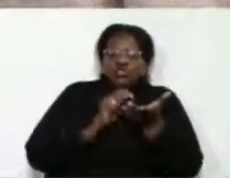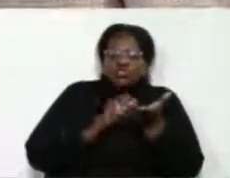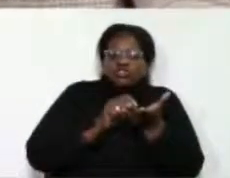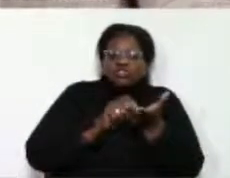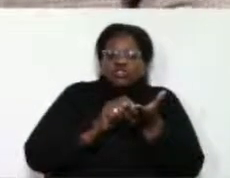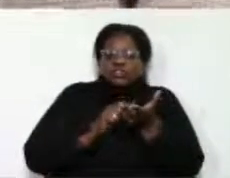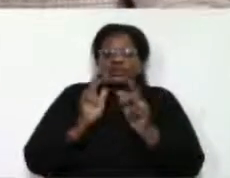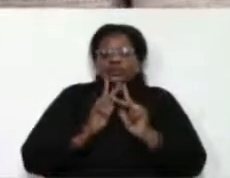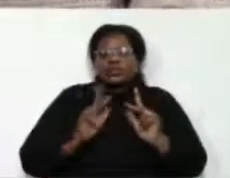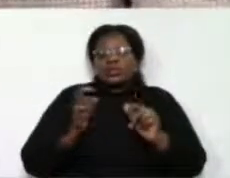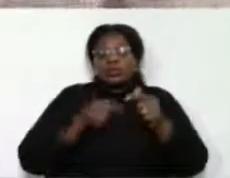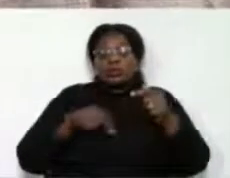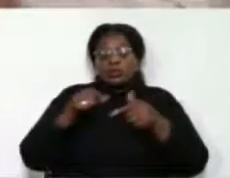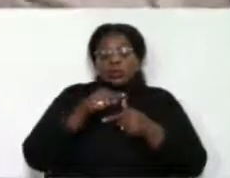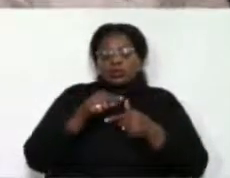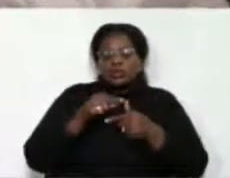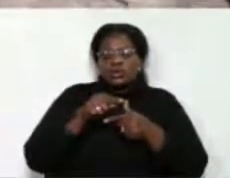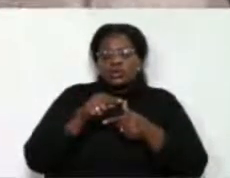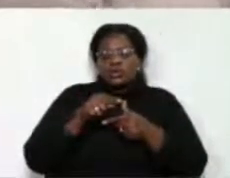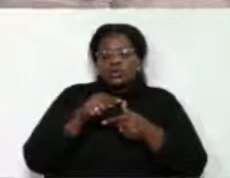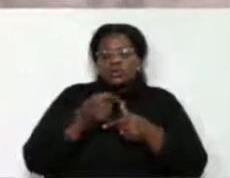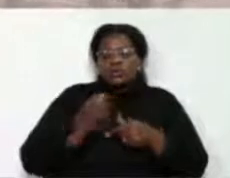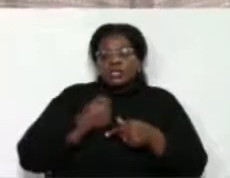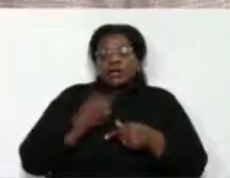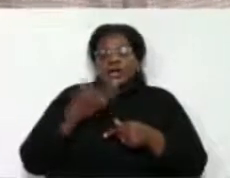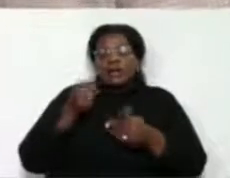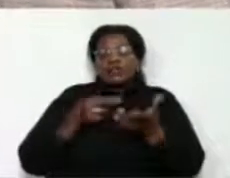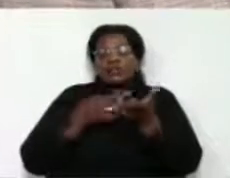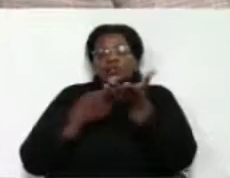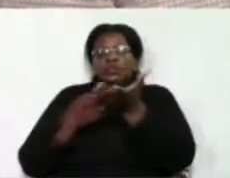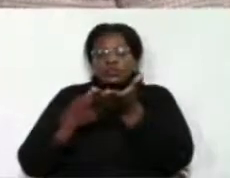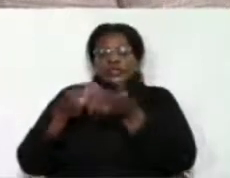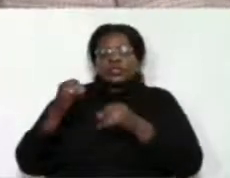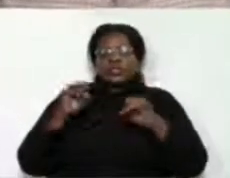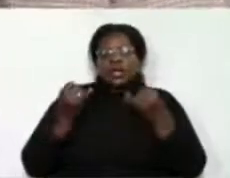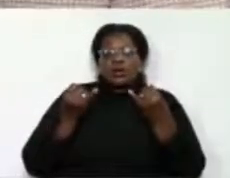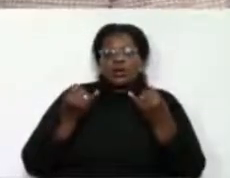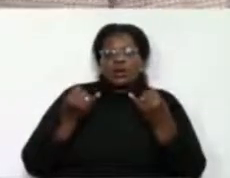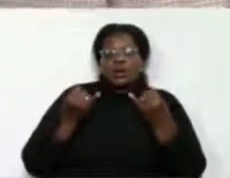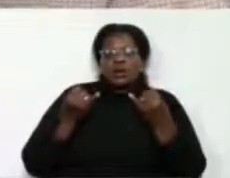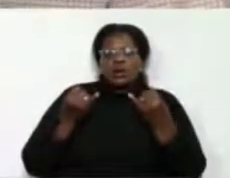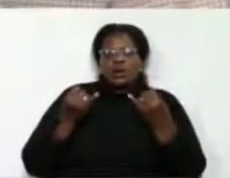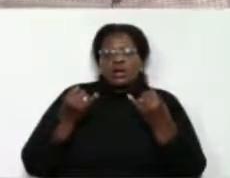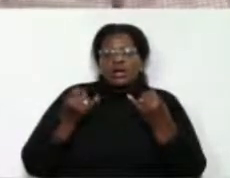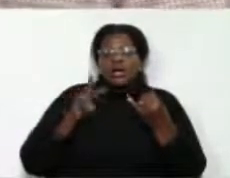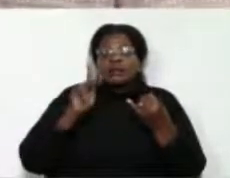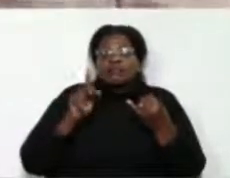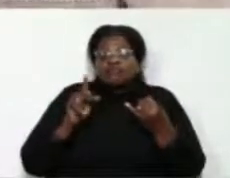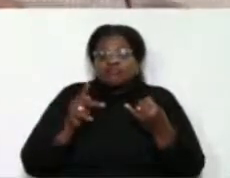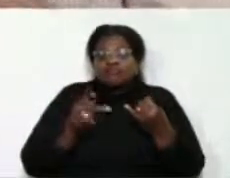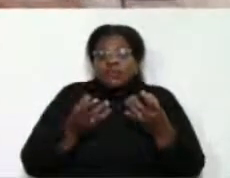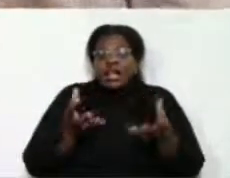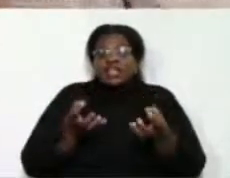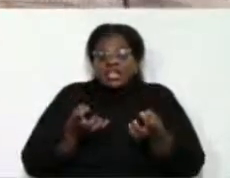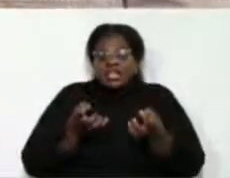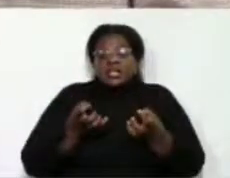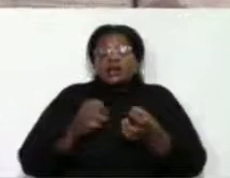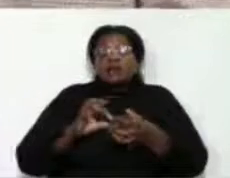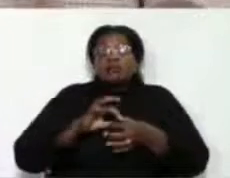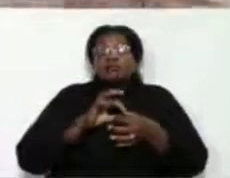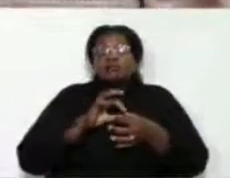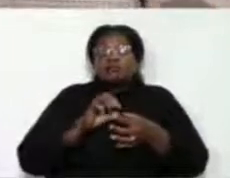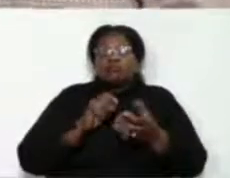goes to them and says, I've got restaurants in town, and I'm going to consume a lot of chickens. Why can't we partner up?